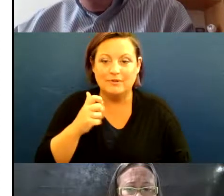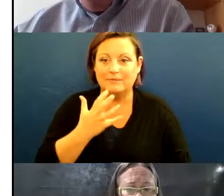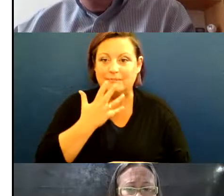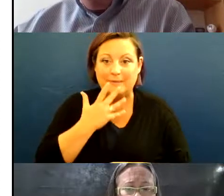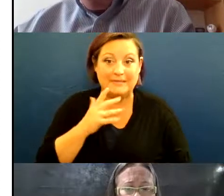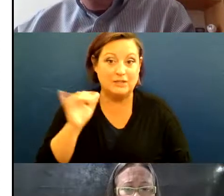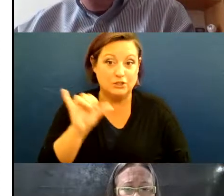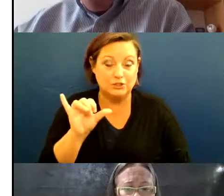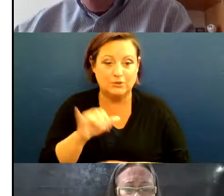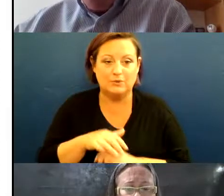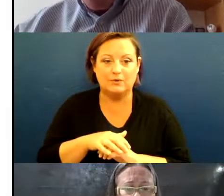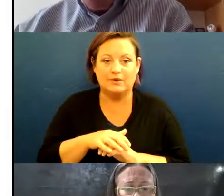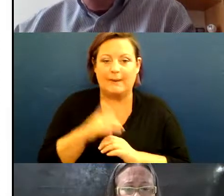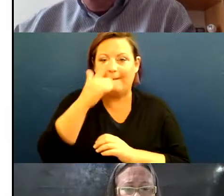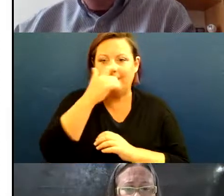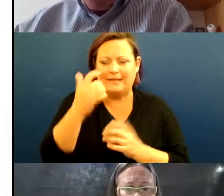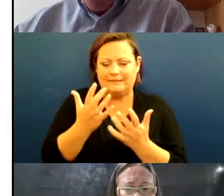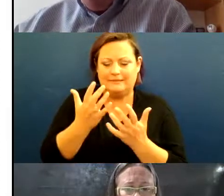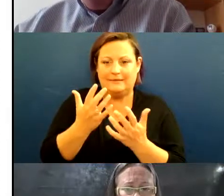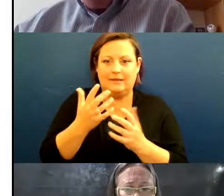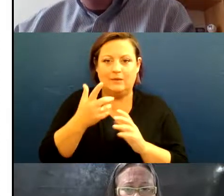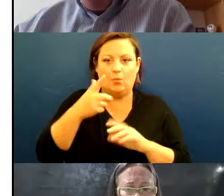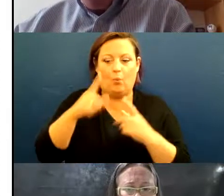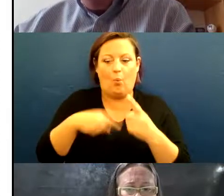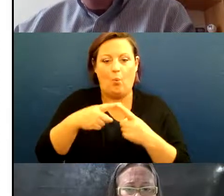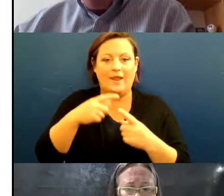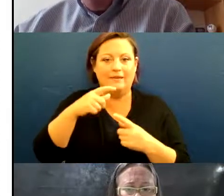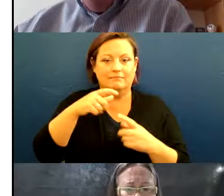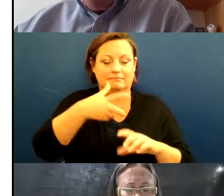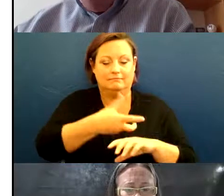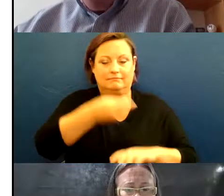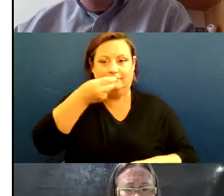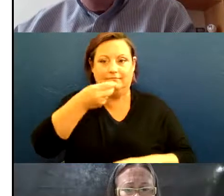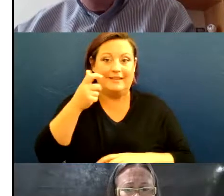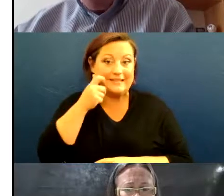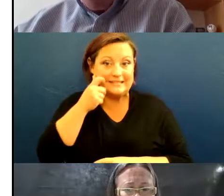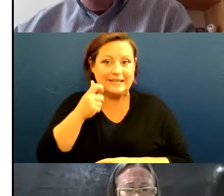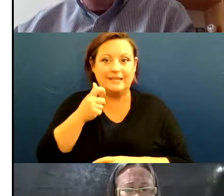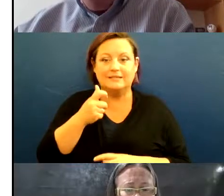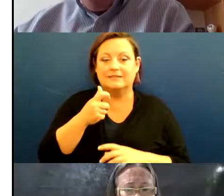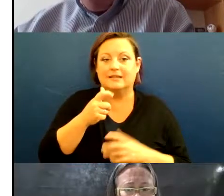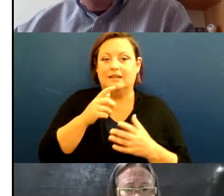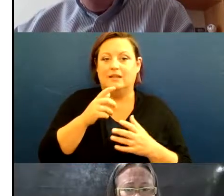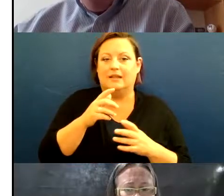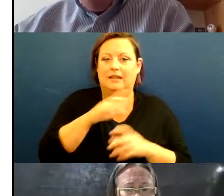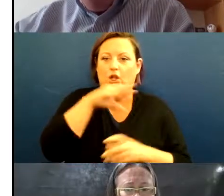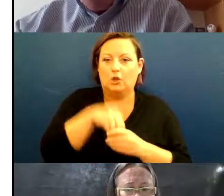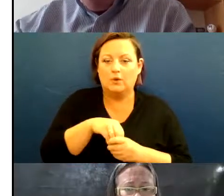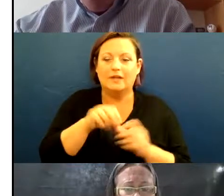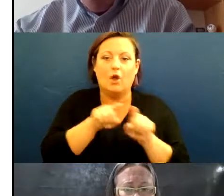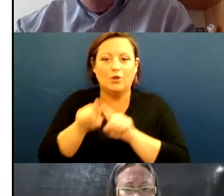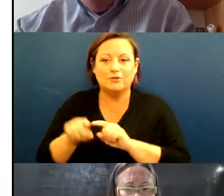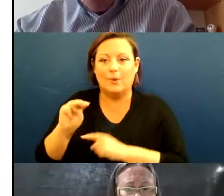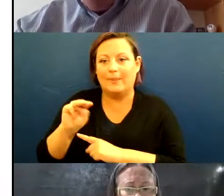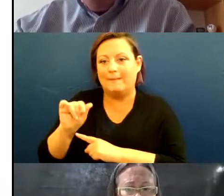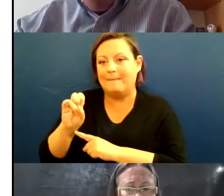addition to keratinocytes and fibroblasts in the biopsy. There are also melanocytes, the melanin producing cells that can